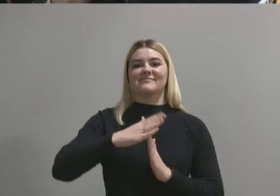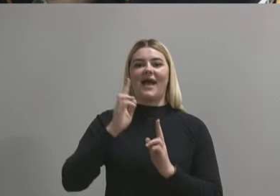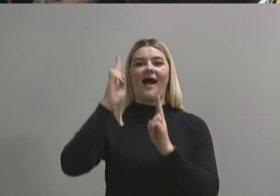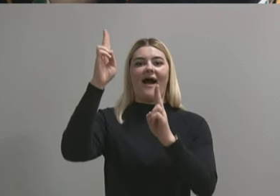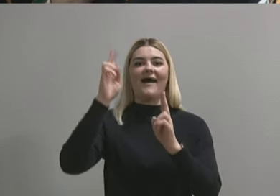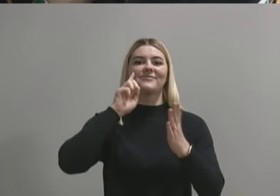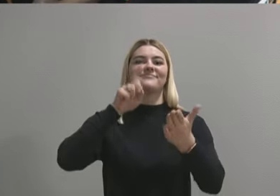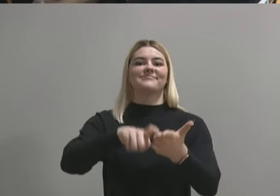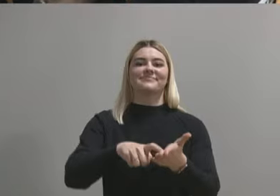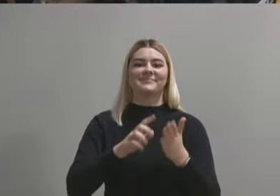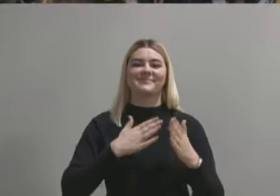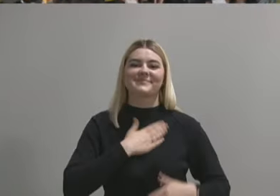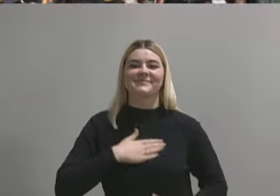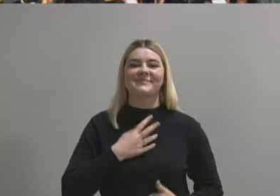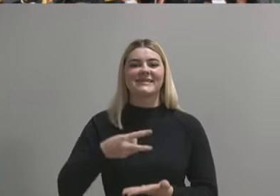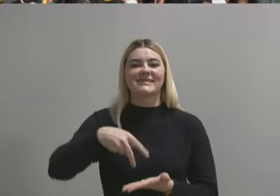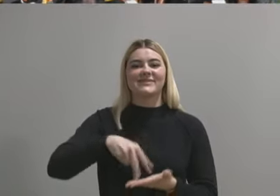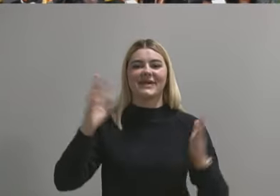rise?